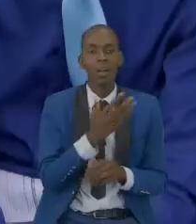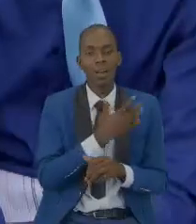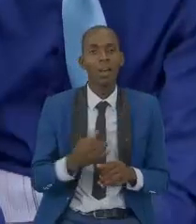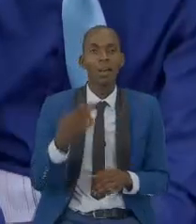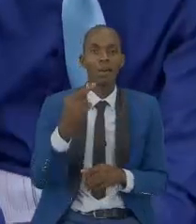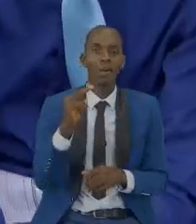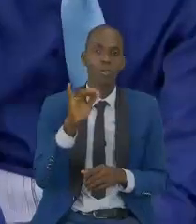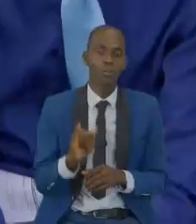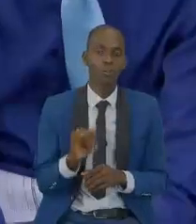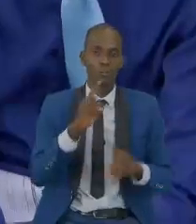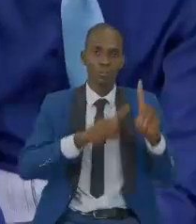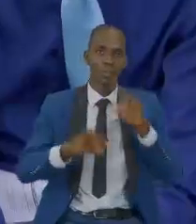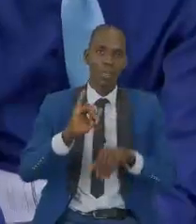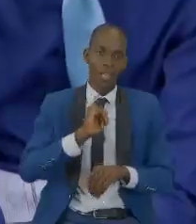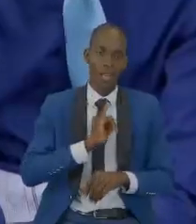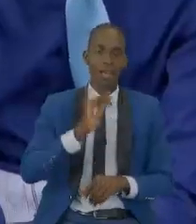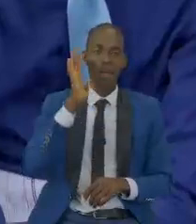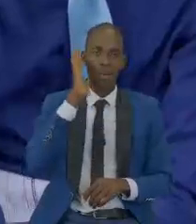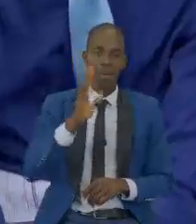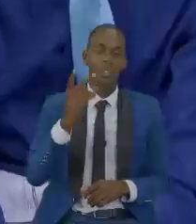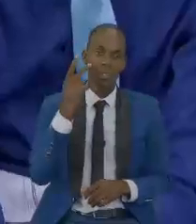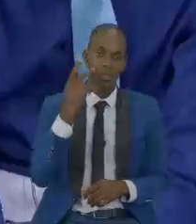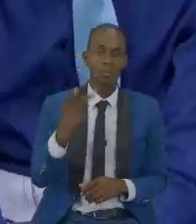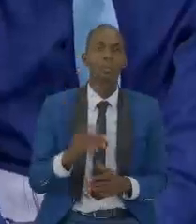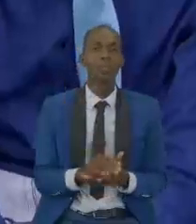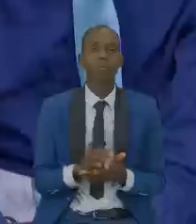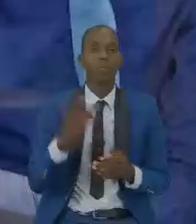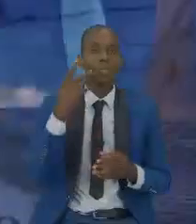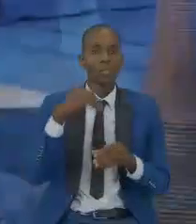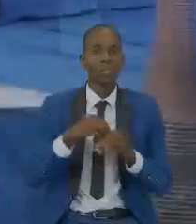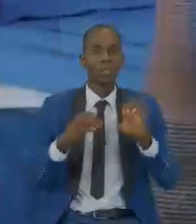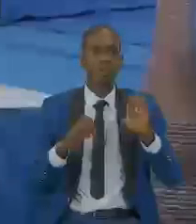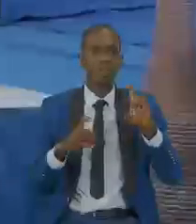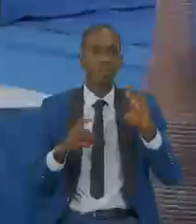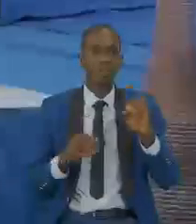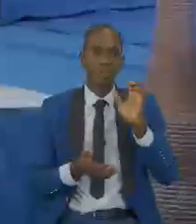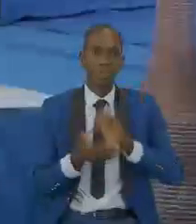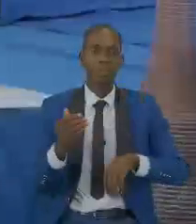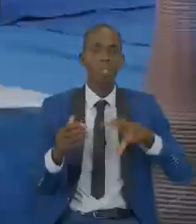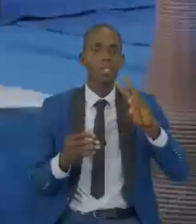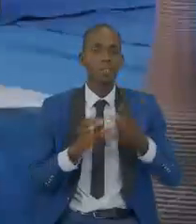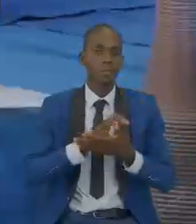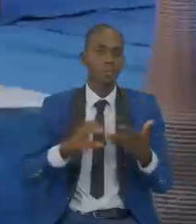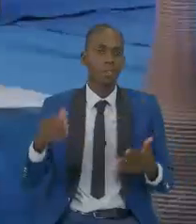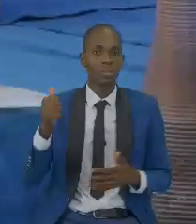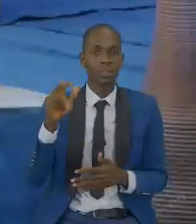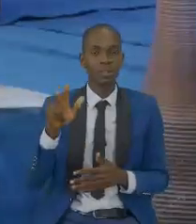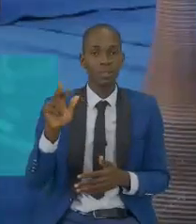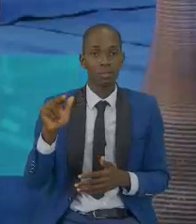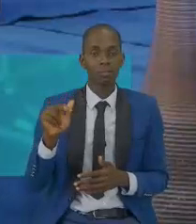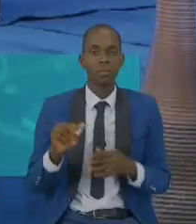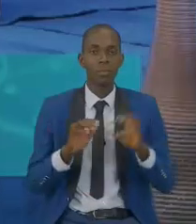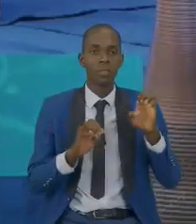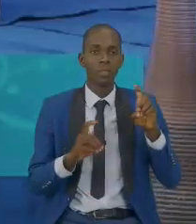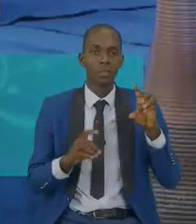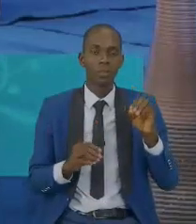receive. Look at Exodus chapter 6, and I'm reading from verse 13. Exodus chapter